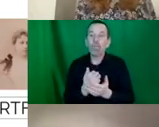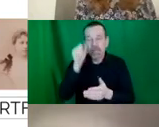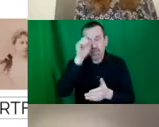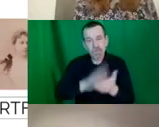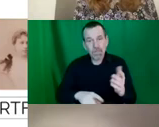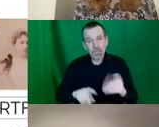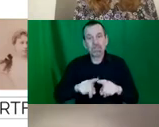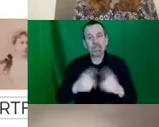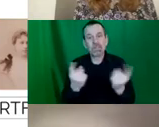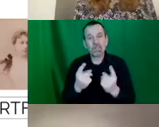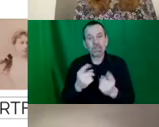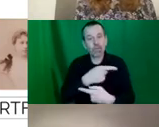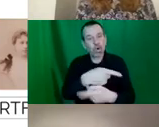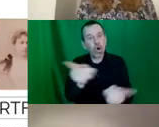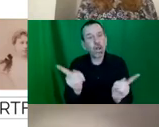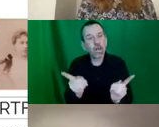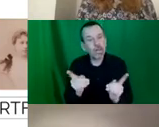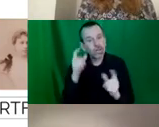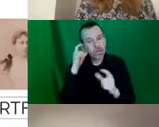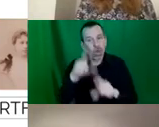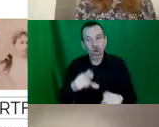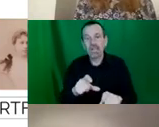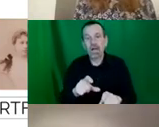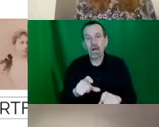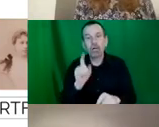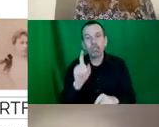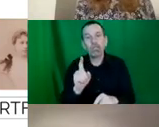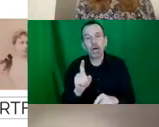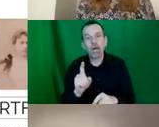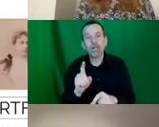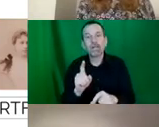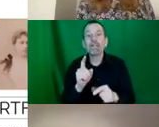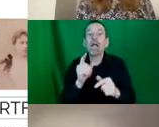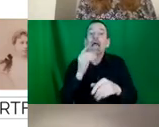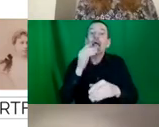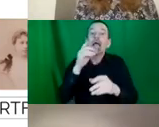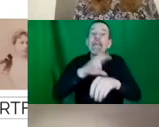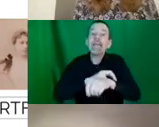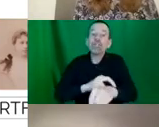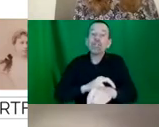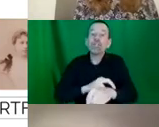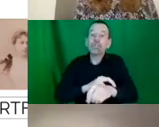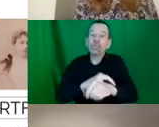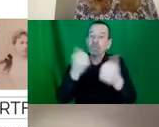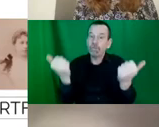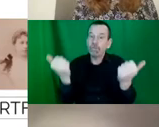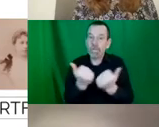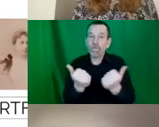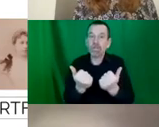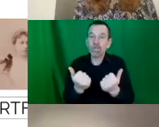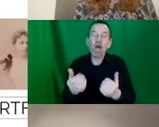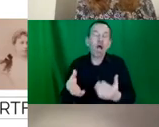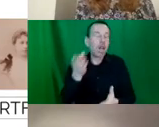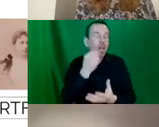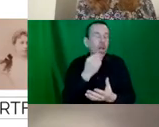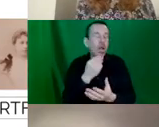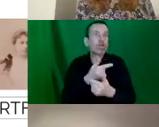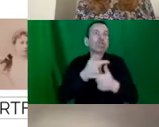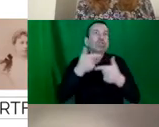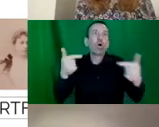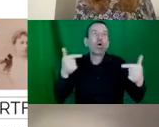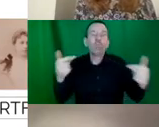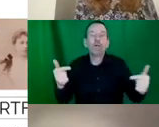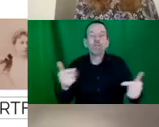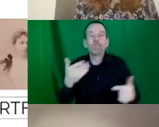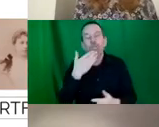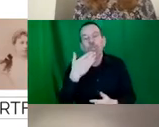predicted how hard it would be at times. I am finishing my internship, having achieved an awful lot, thanks to hard work combined with the support and